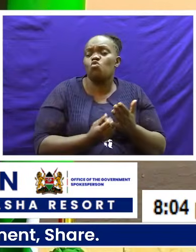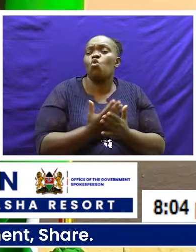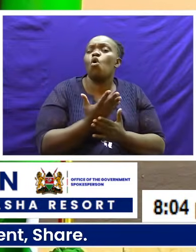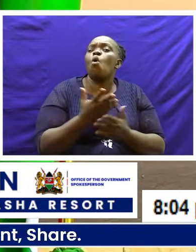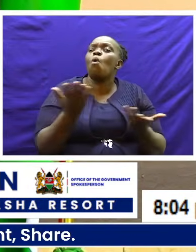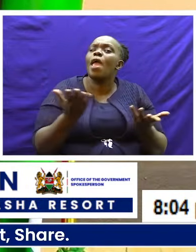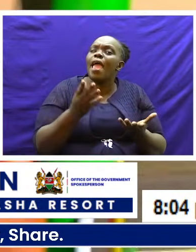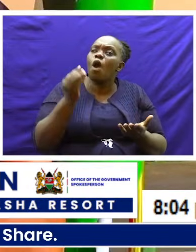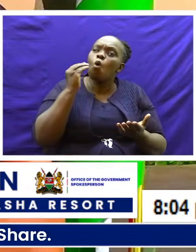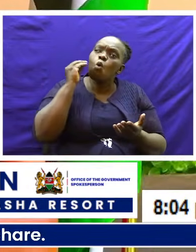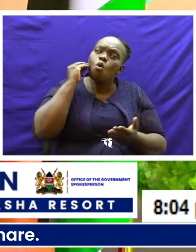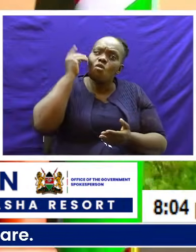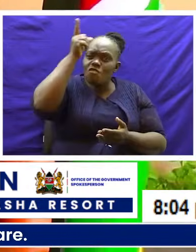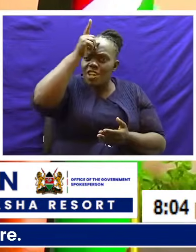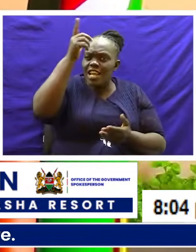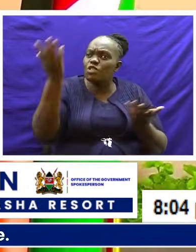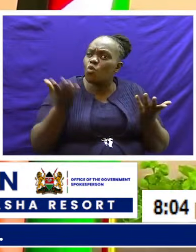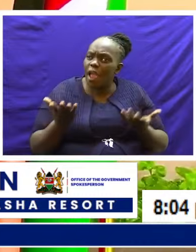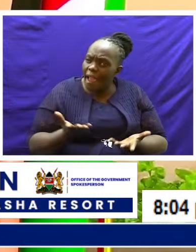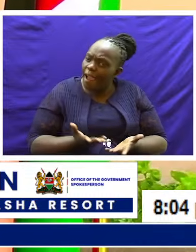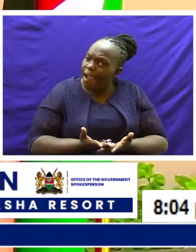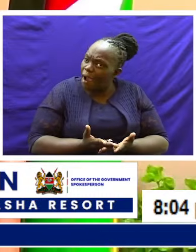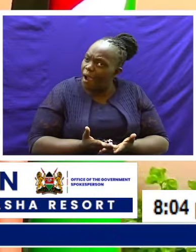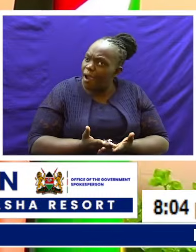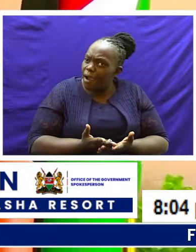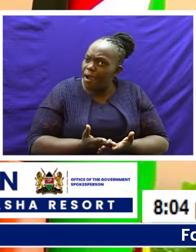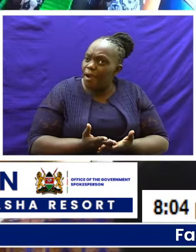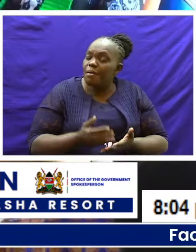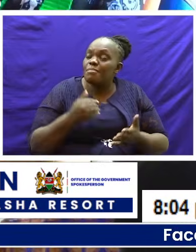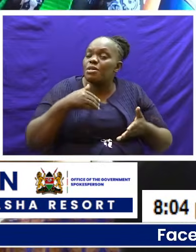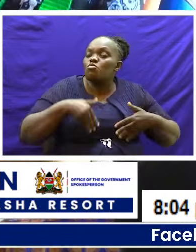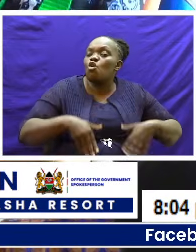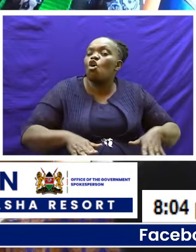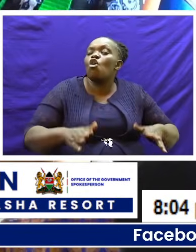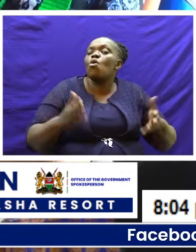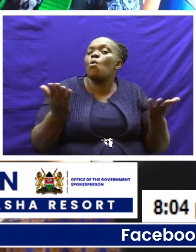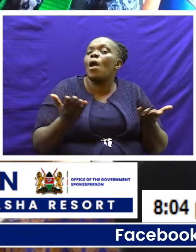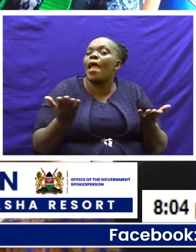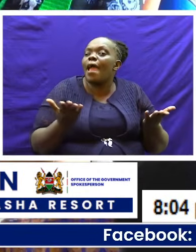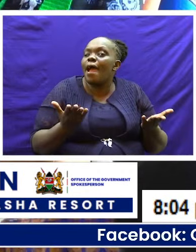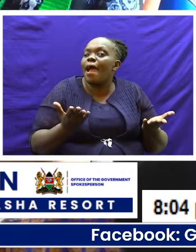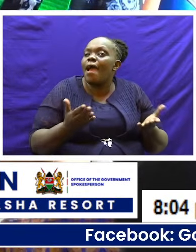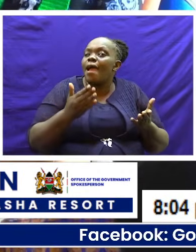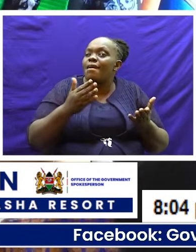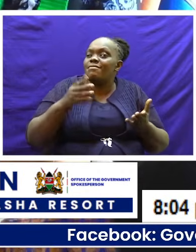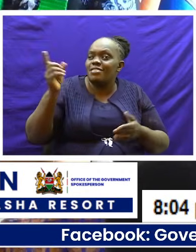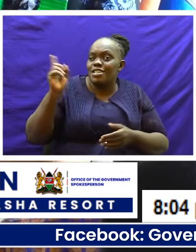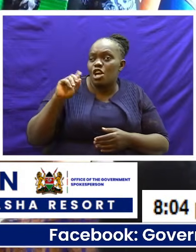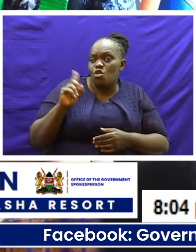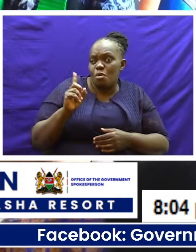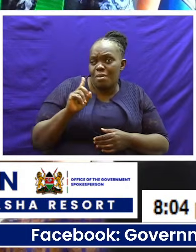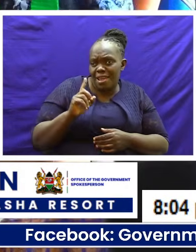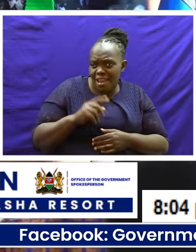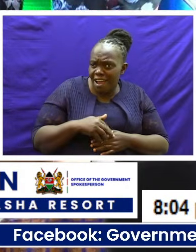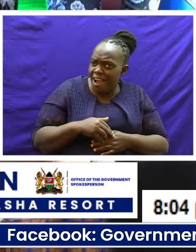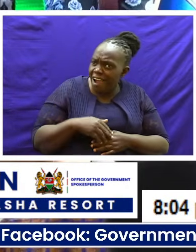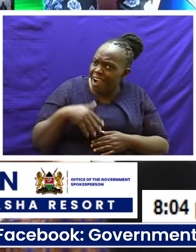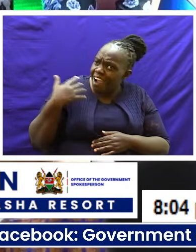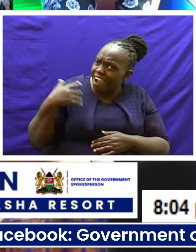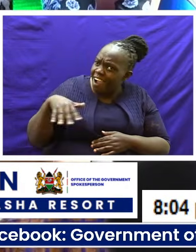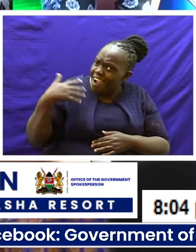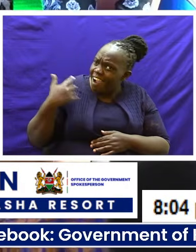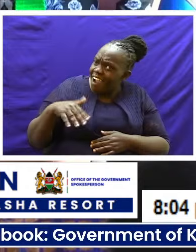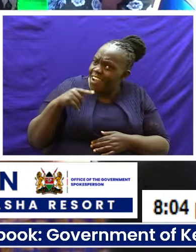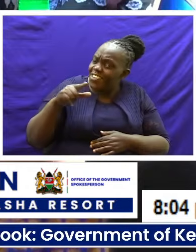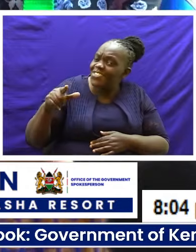And yeah. I was born in and brought up in Nairobi. Where? Yes. Where ni